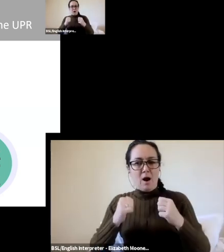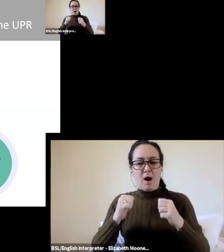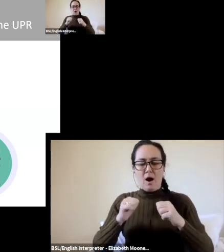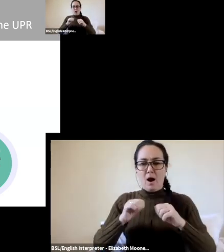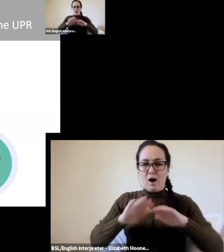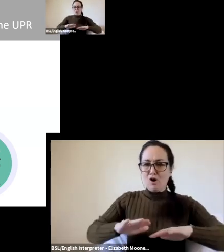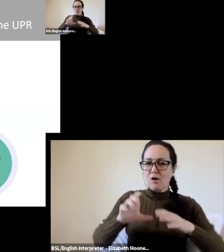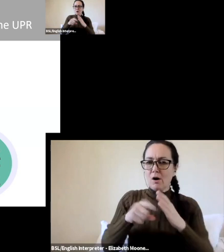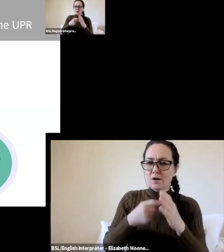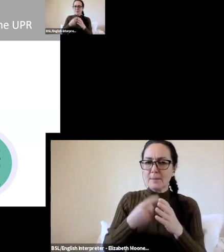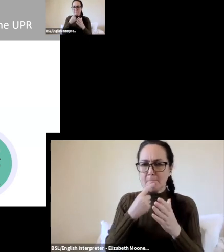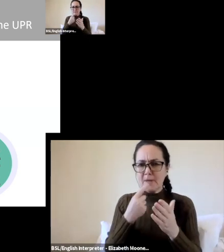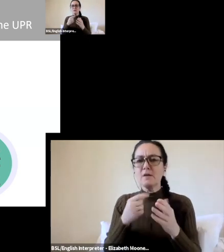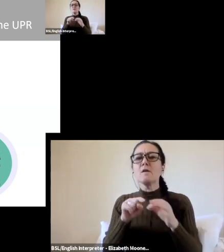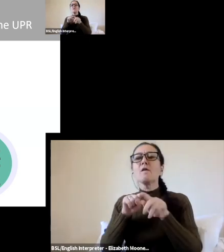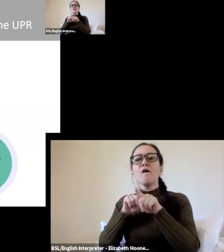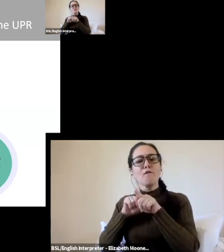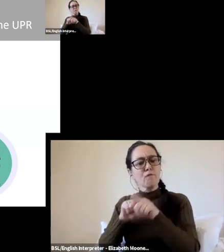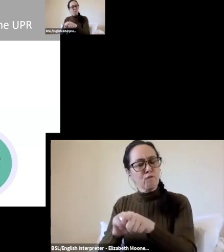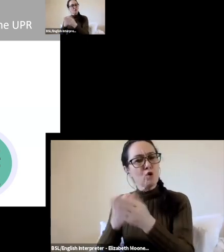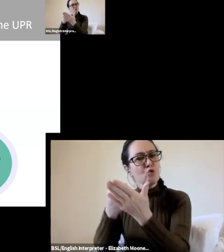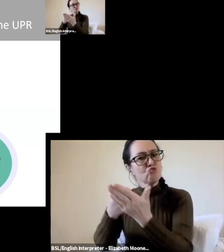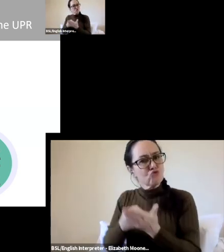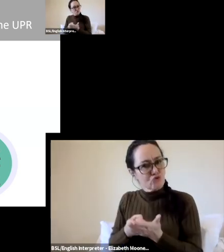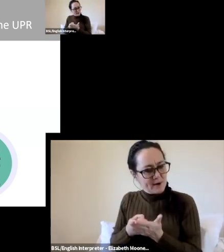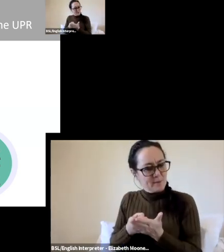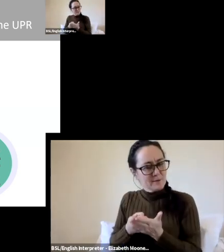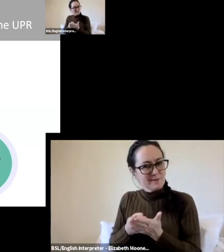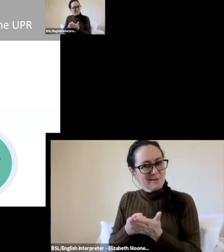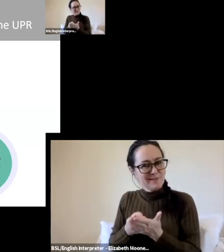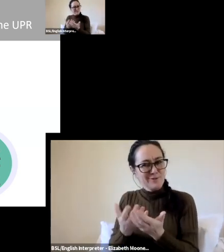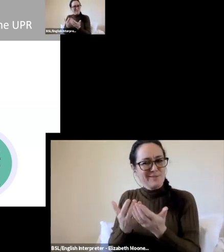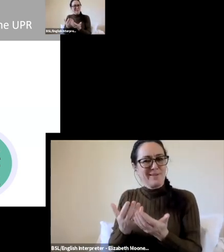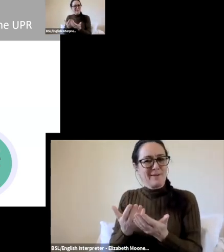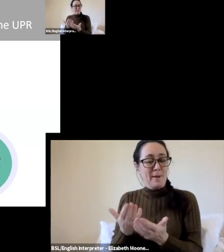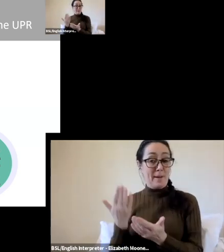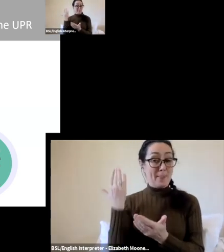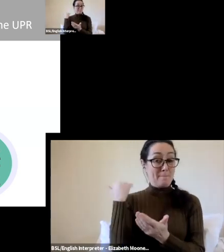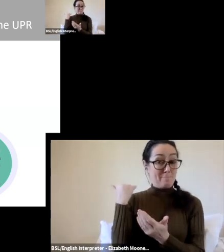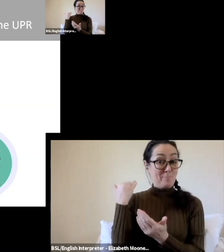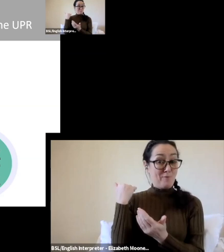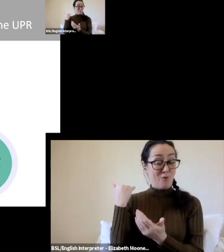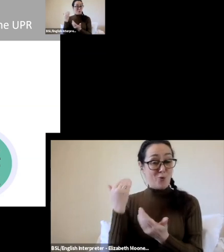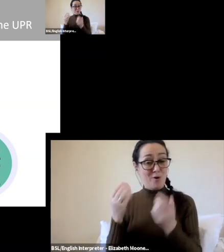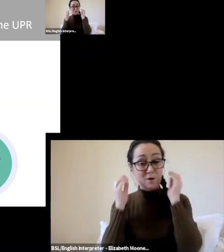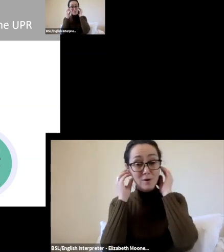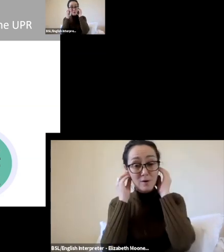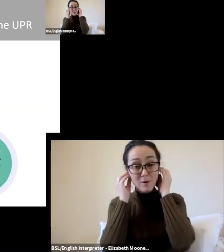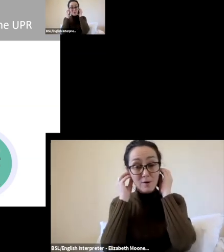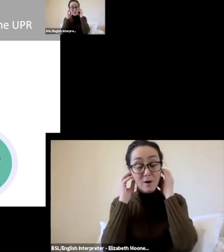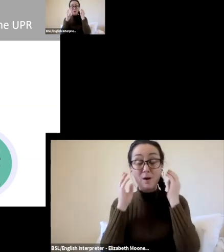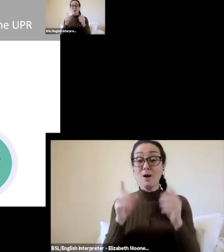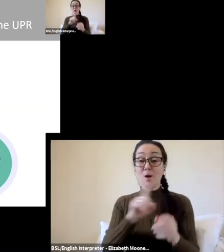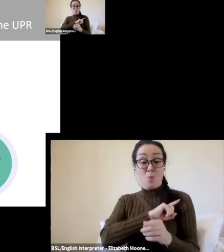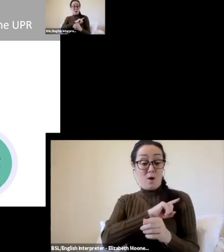or not the recommendations received in the previous cycle, because your country has already been reviewed